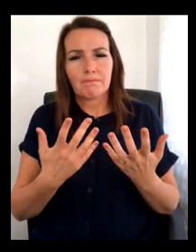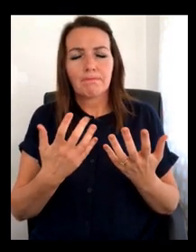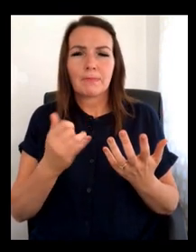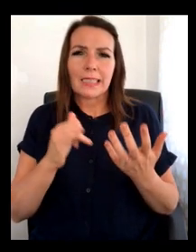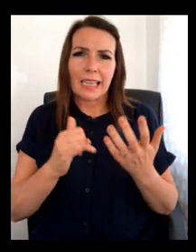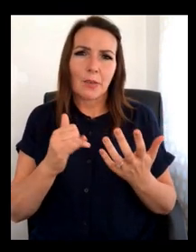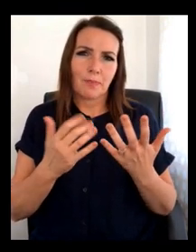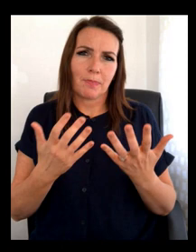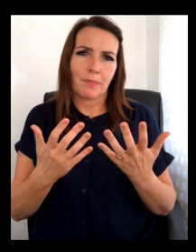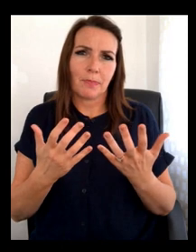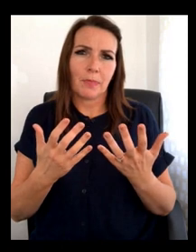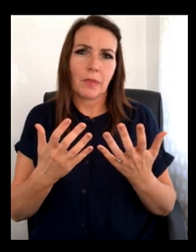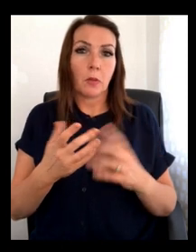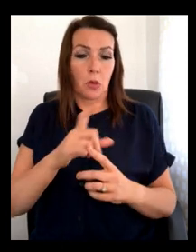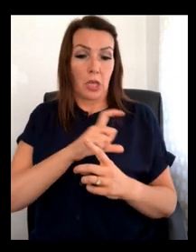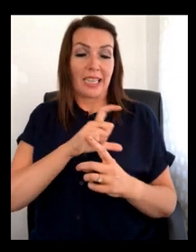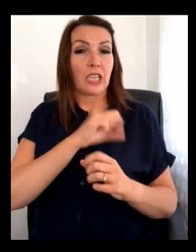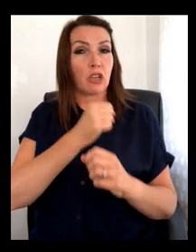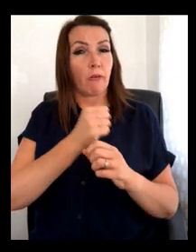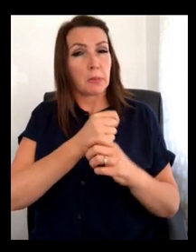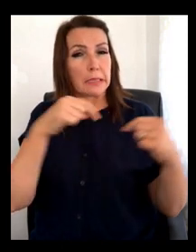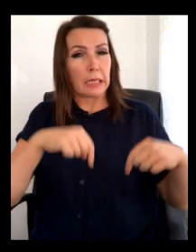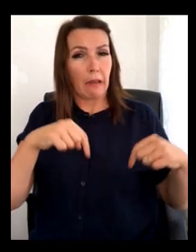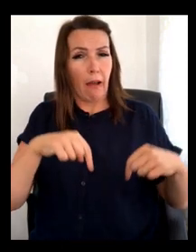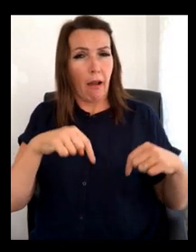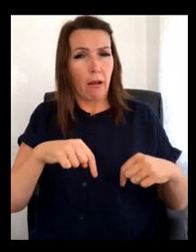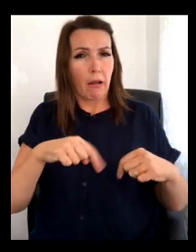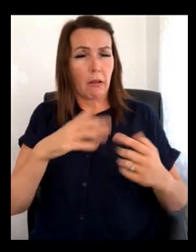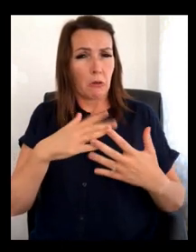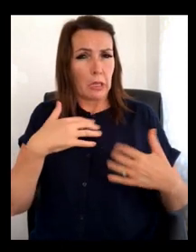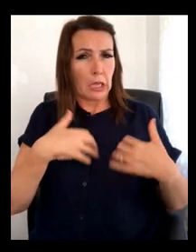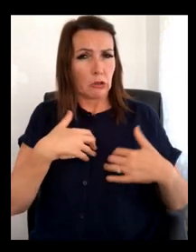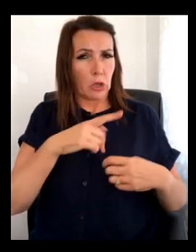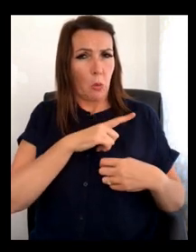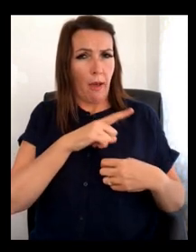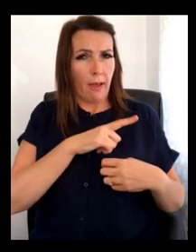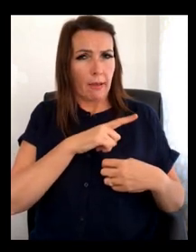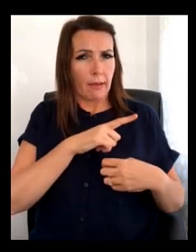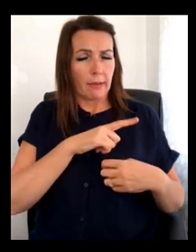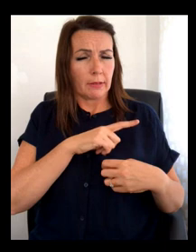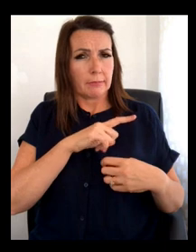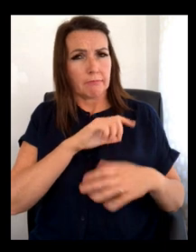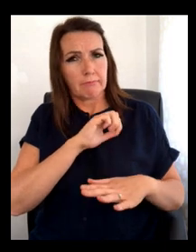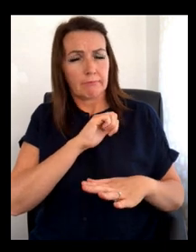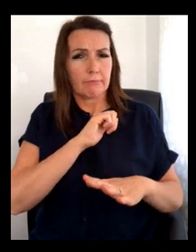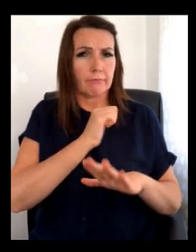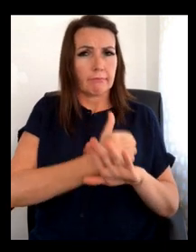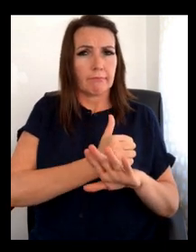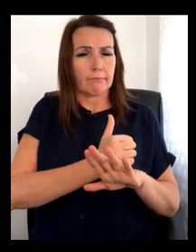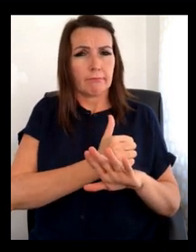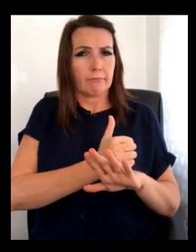with Canadian government over here, it's been fascinating because, look, they pulled together this incredible version